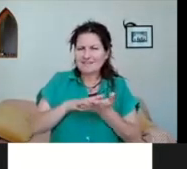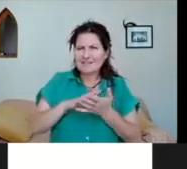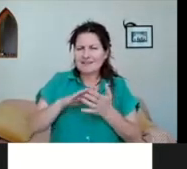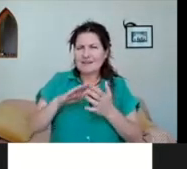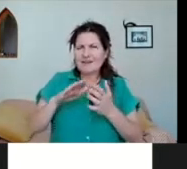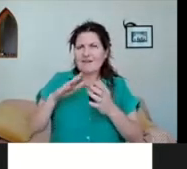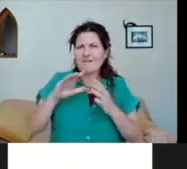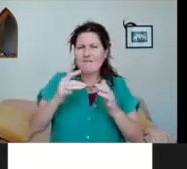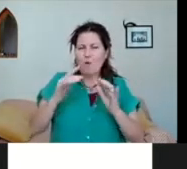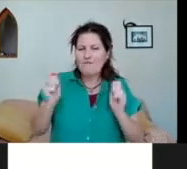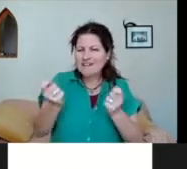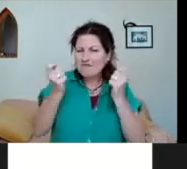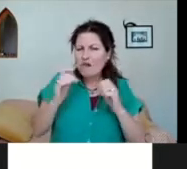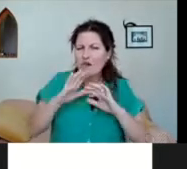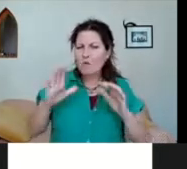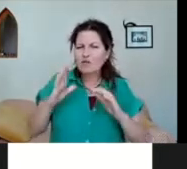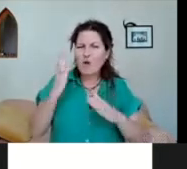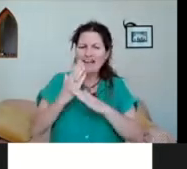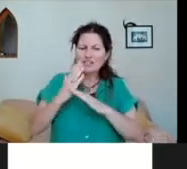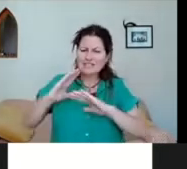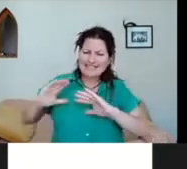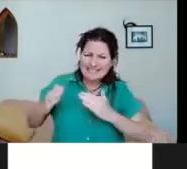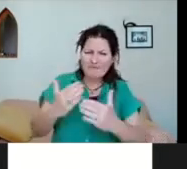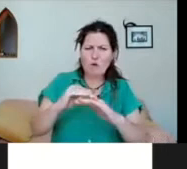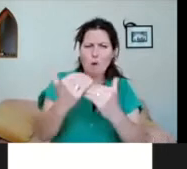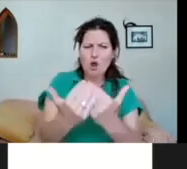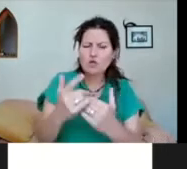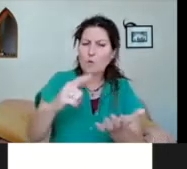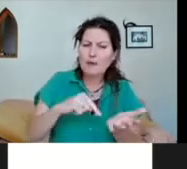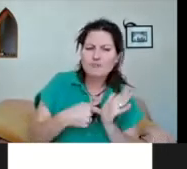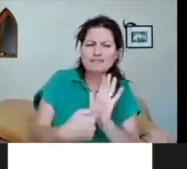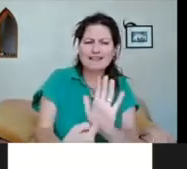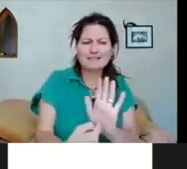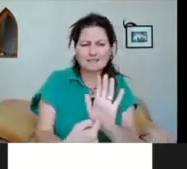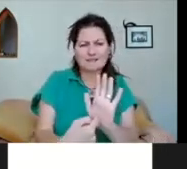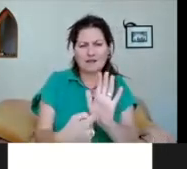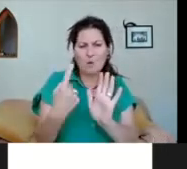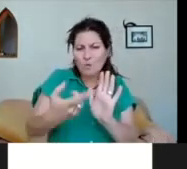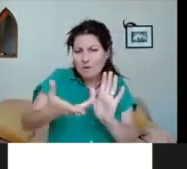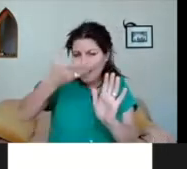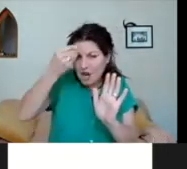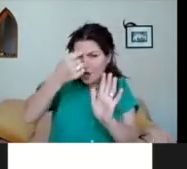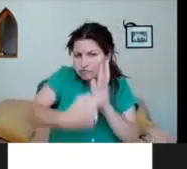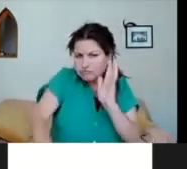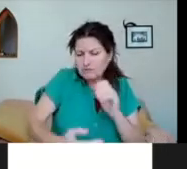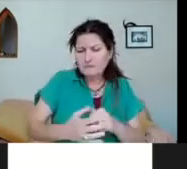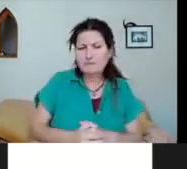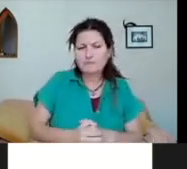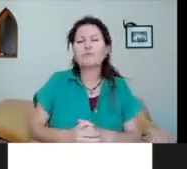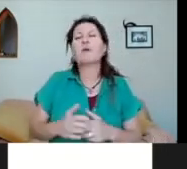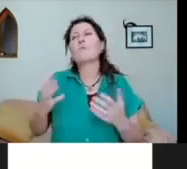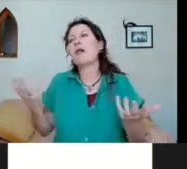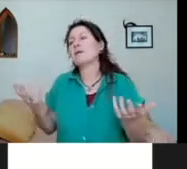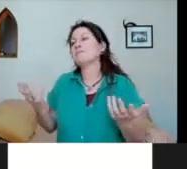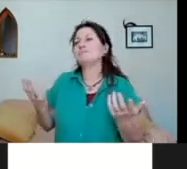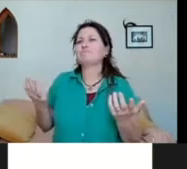sounds like that's what you would want. Is that correct? Yes, the presentation can take, I would say, many forms. We're not looking